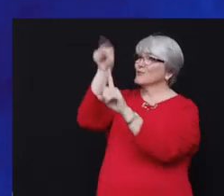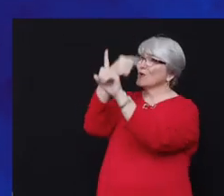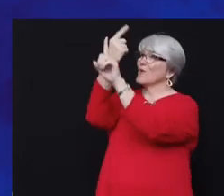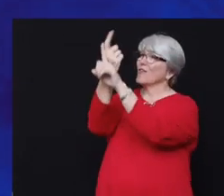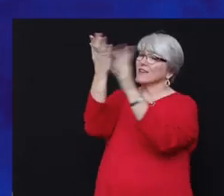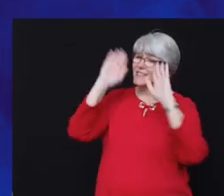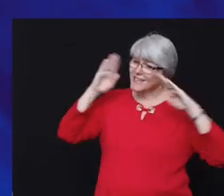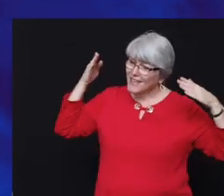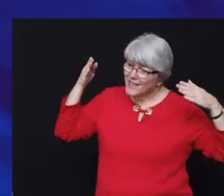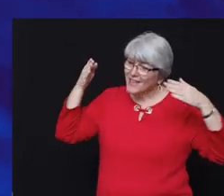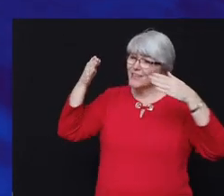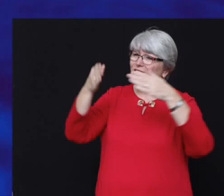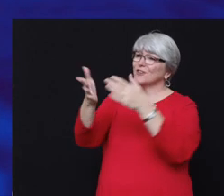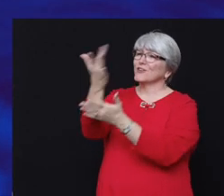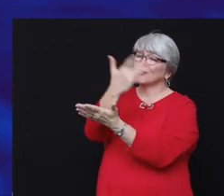Jesus, you're the